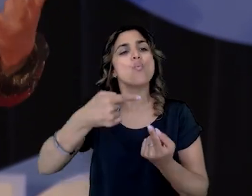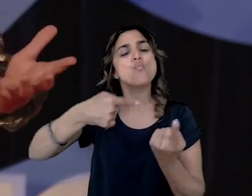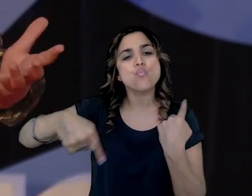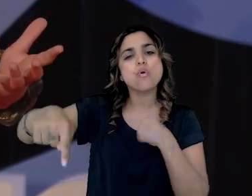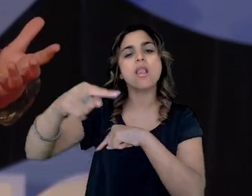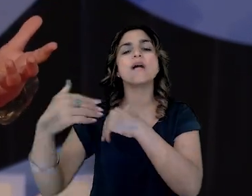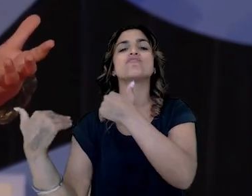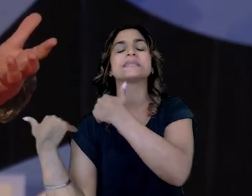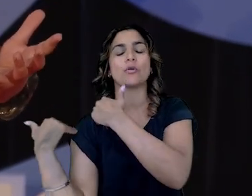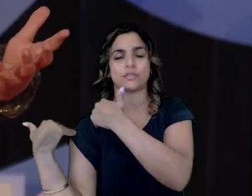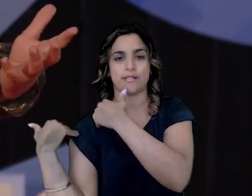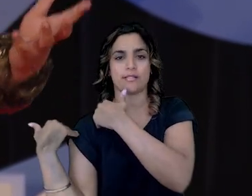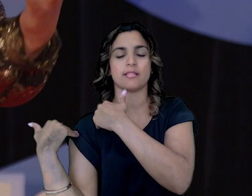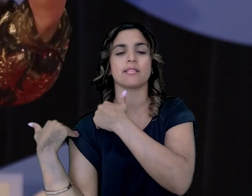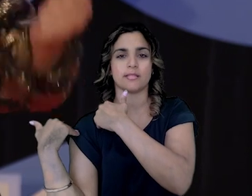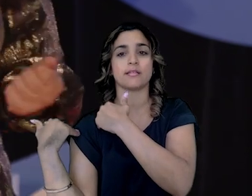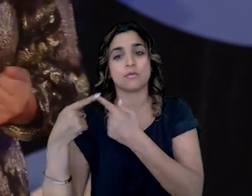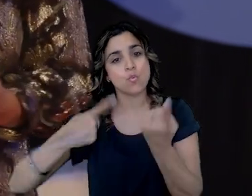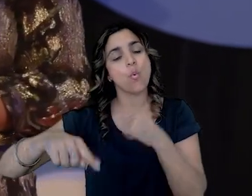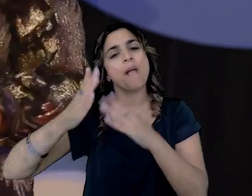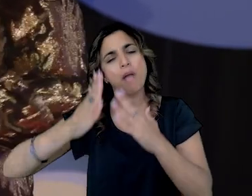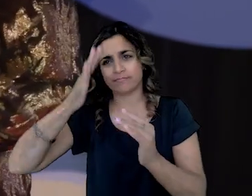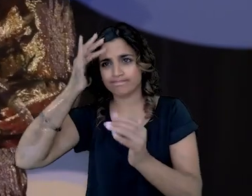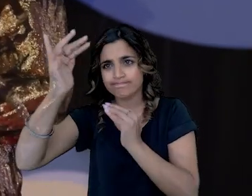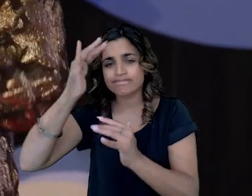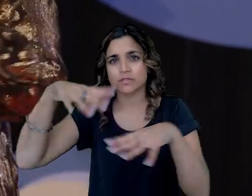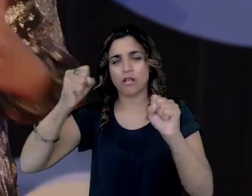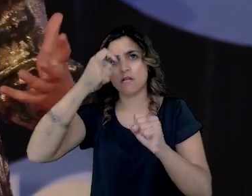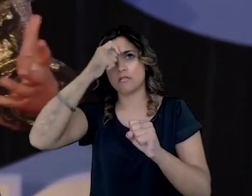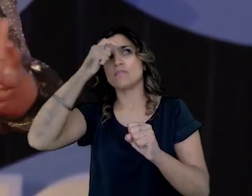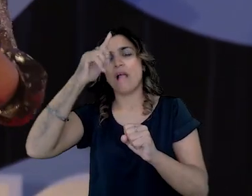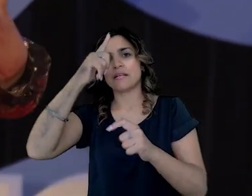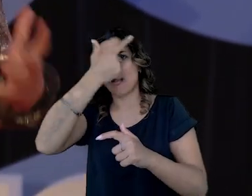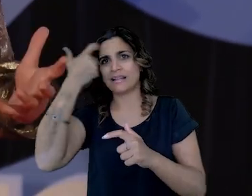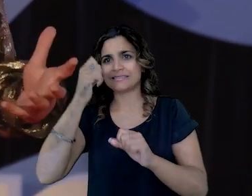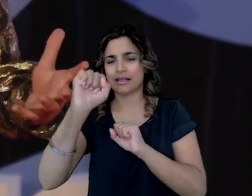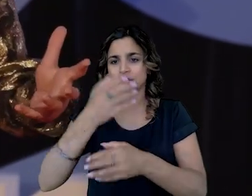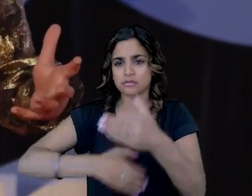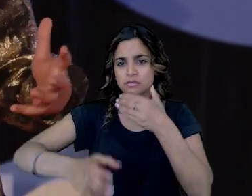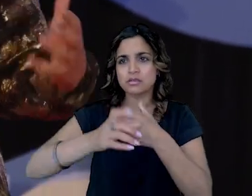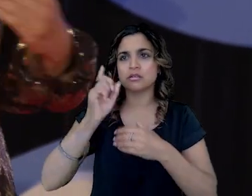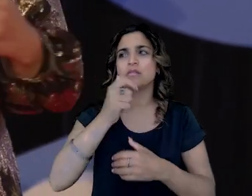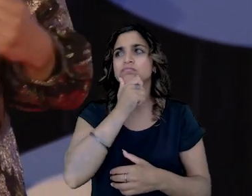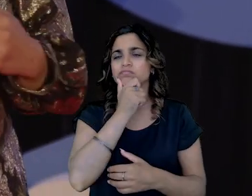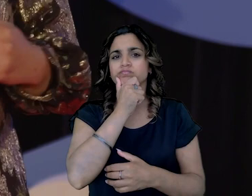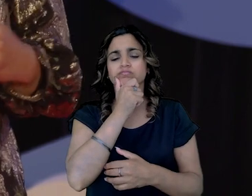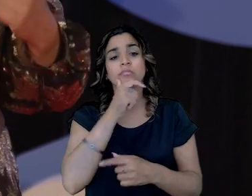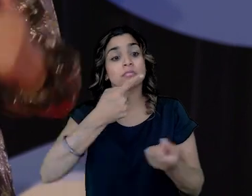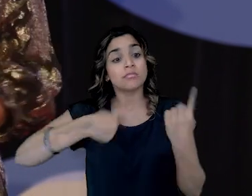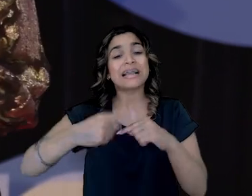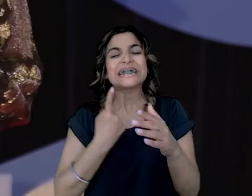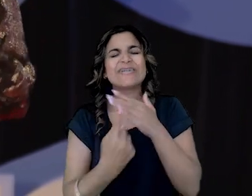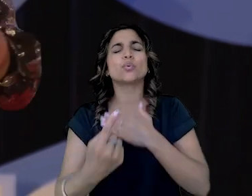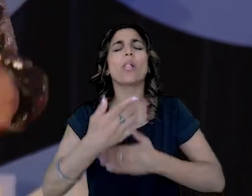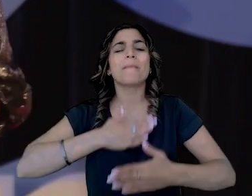responsibility and until we don't get on the same page and have the same level of understanding that our individual